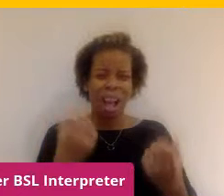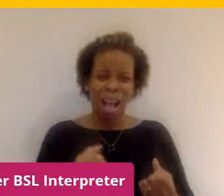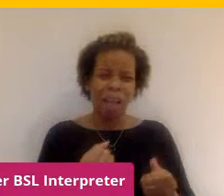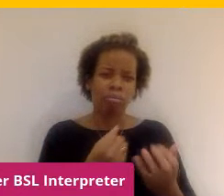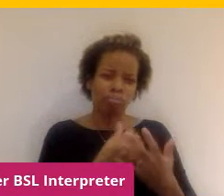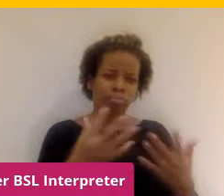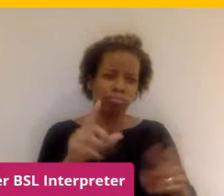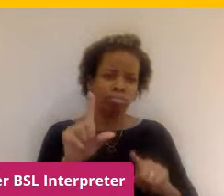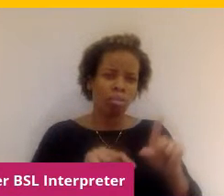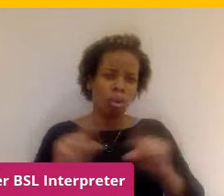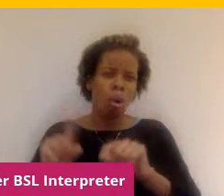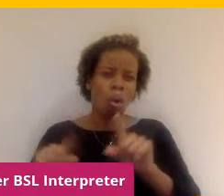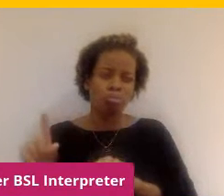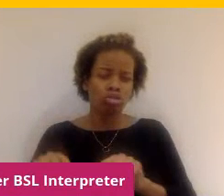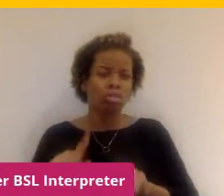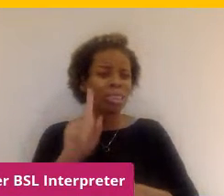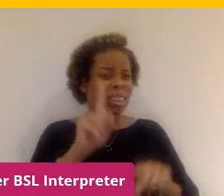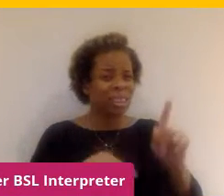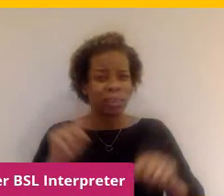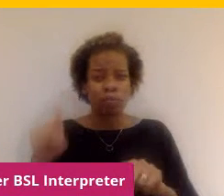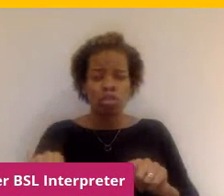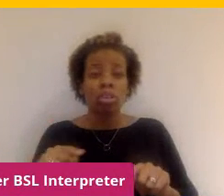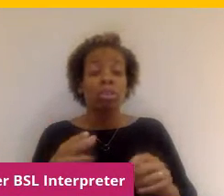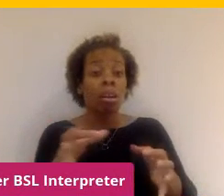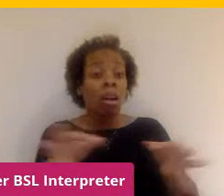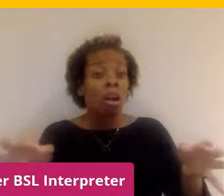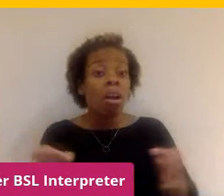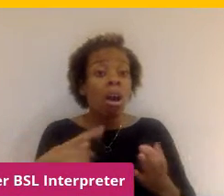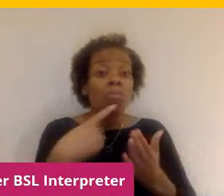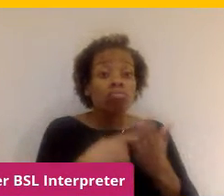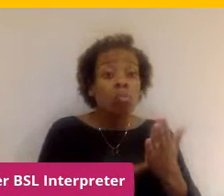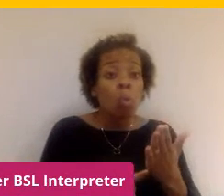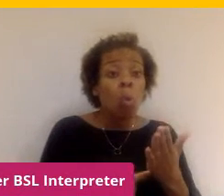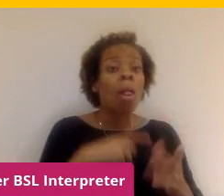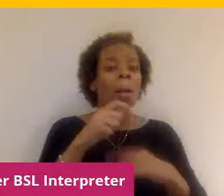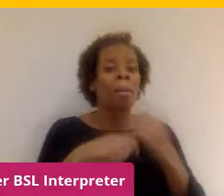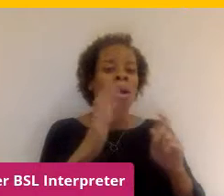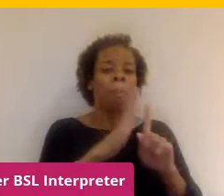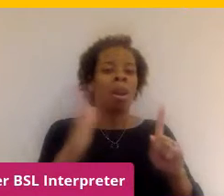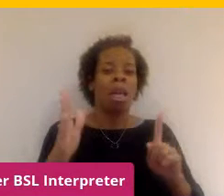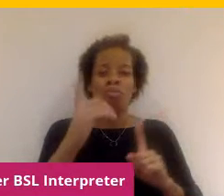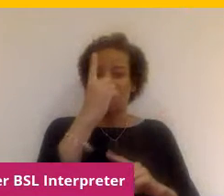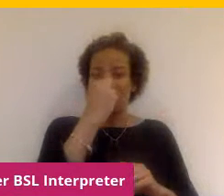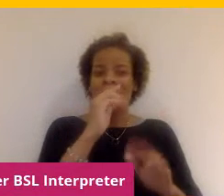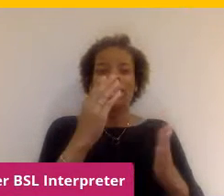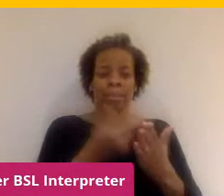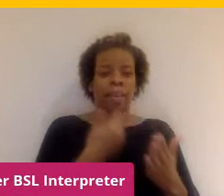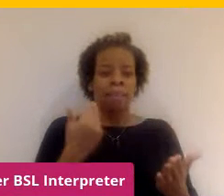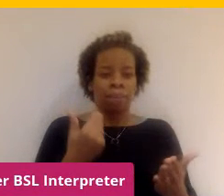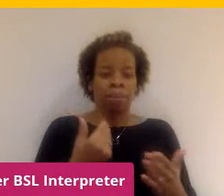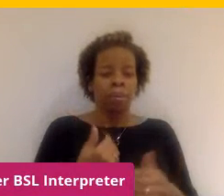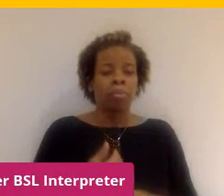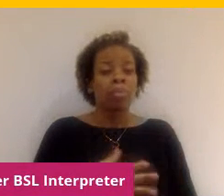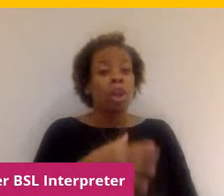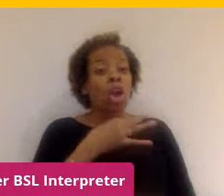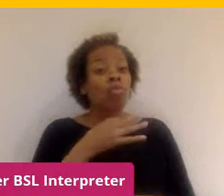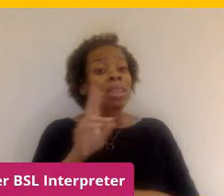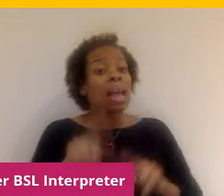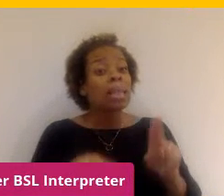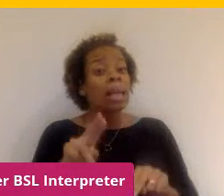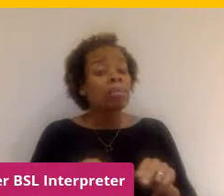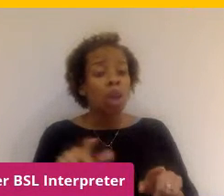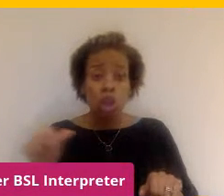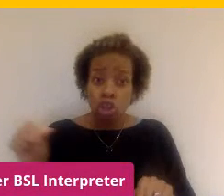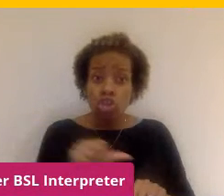of different control measures that could be considered to make libraries safe. And the risk assessment should really consider the exposure levels